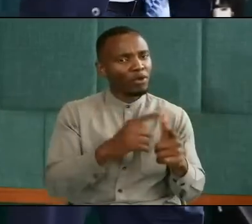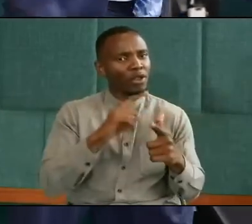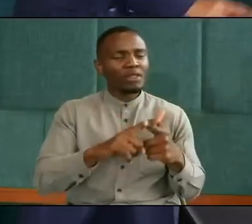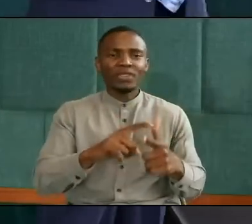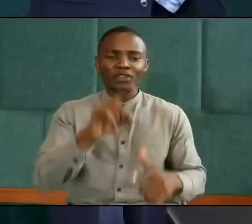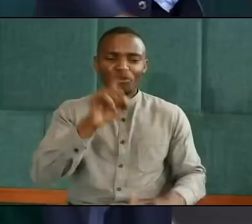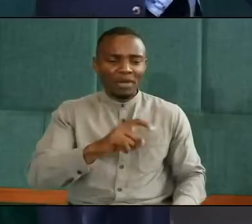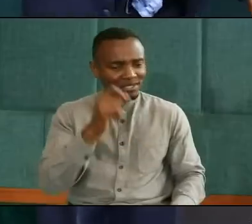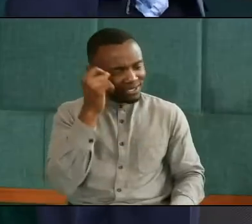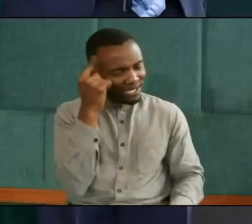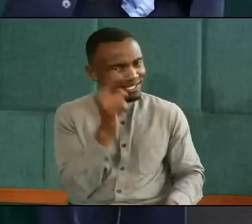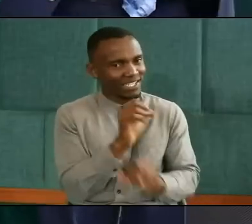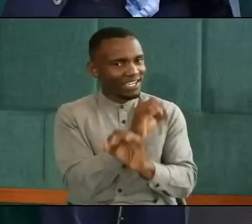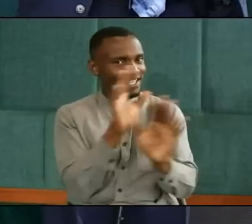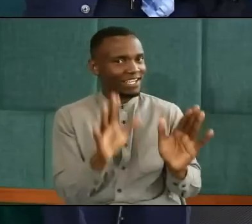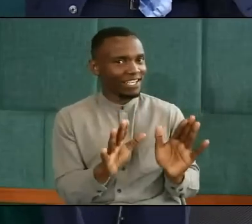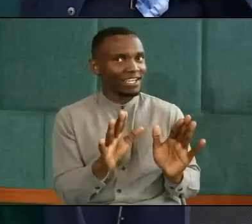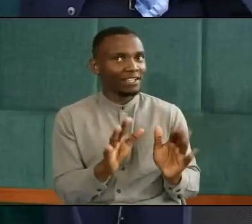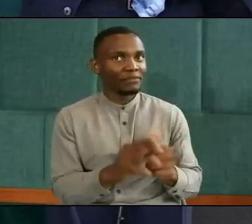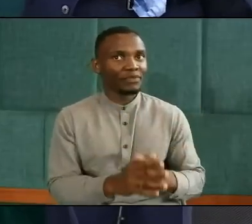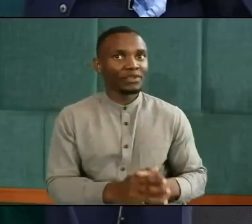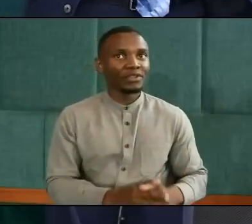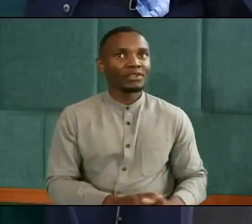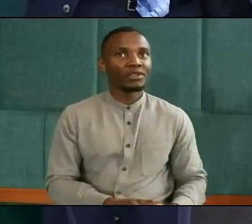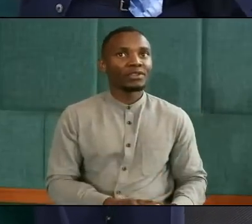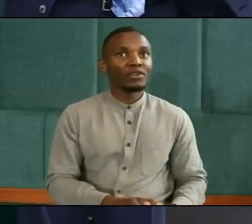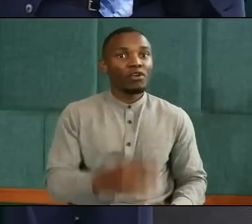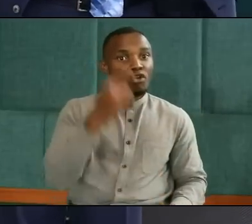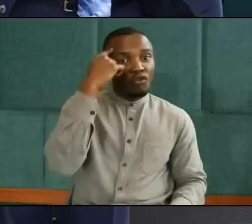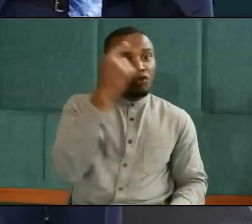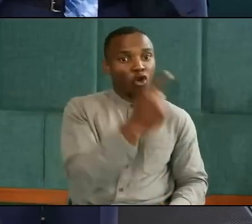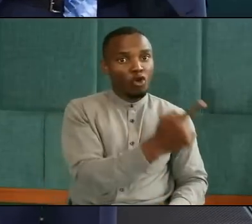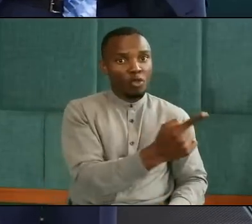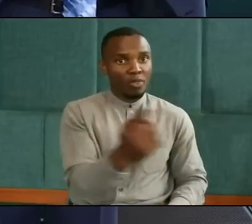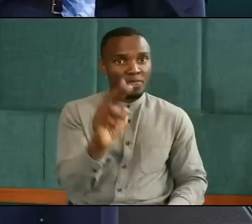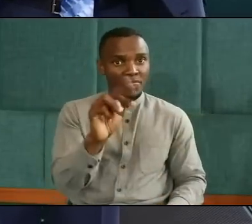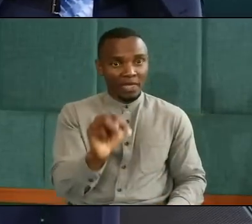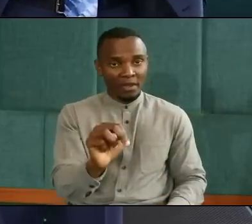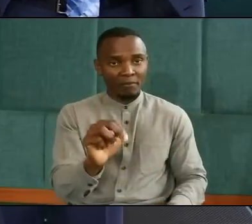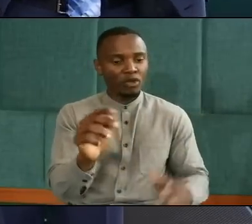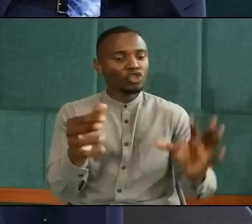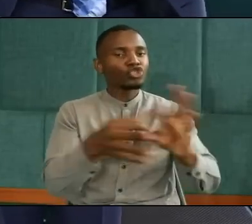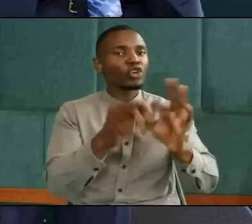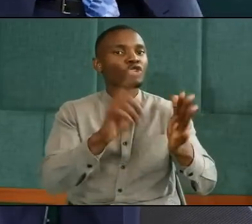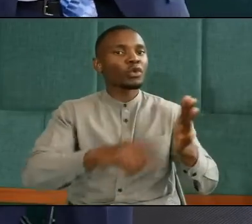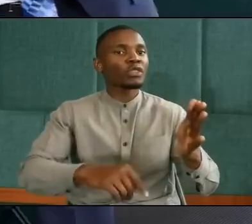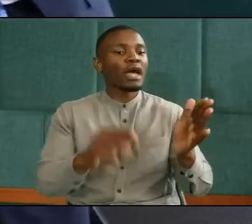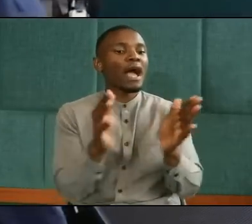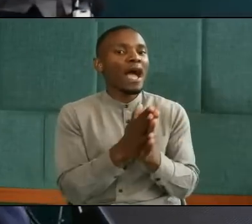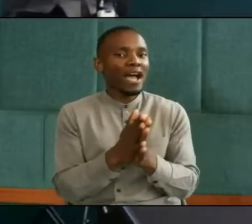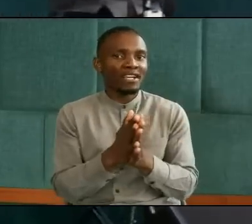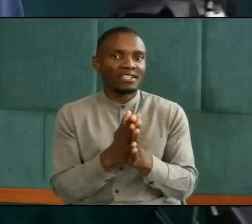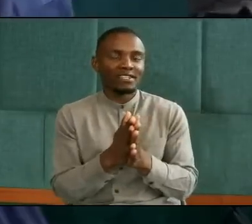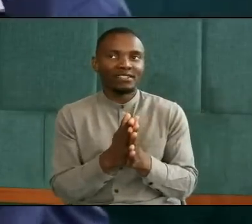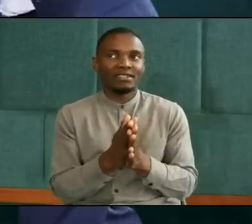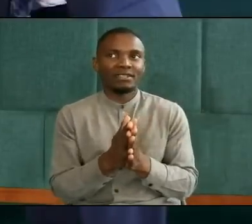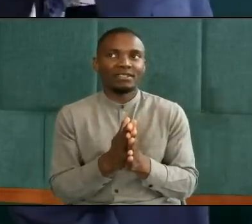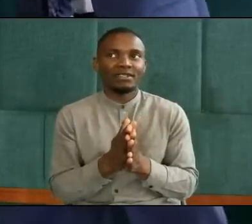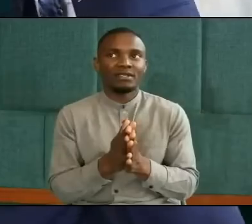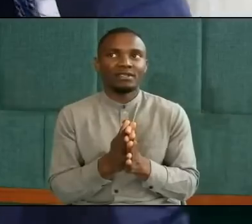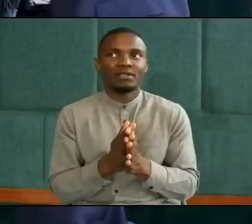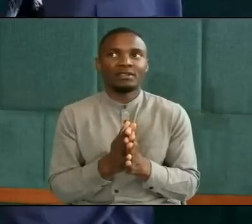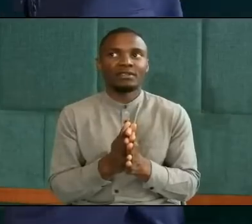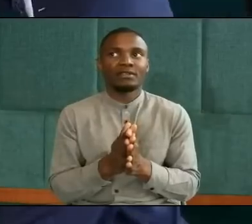eyes. 4 of them is joined together by the word and, or even some translation only